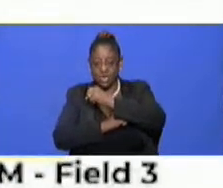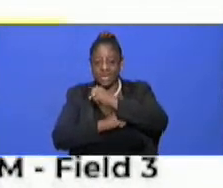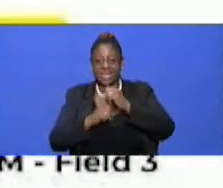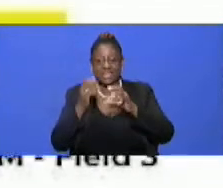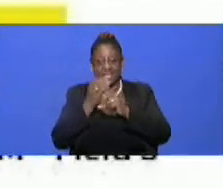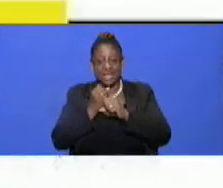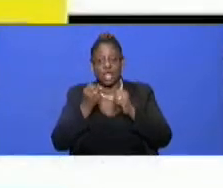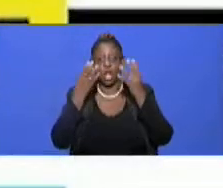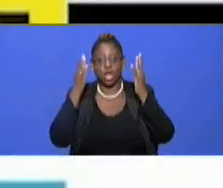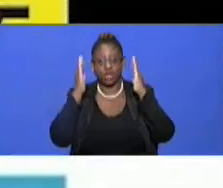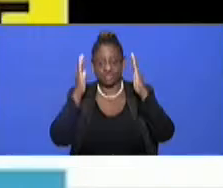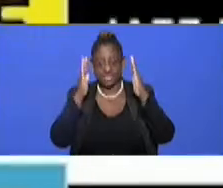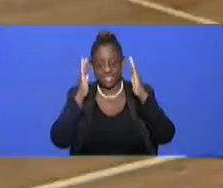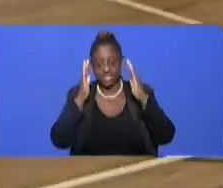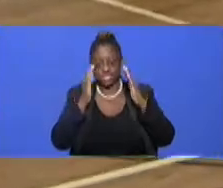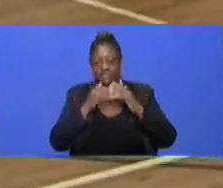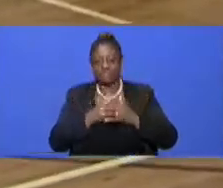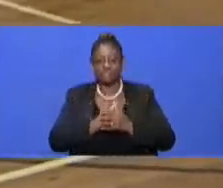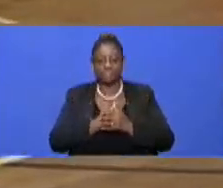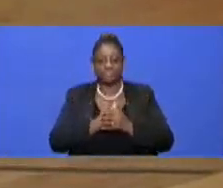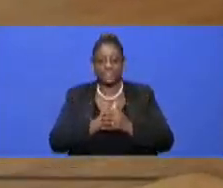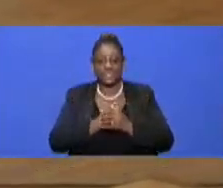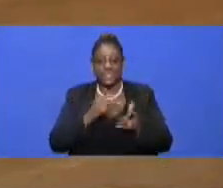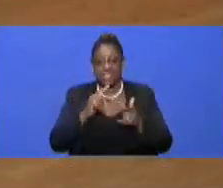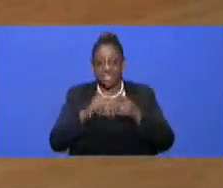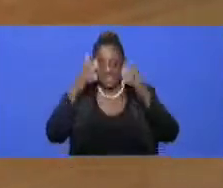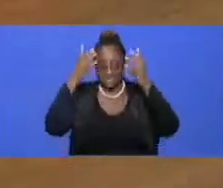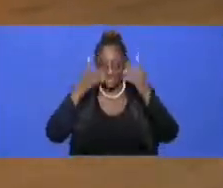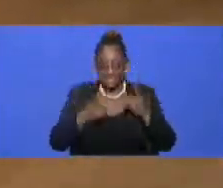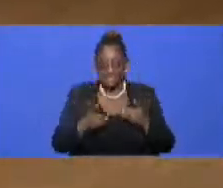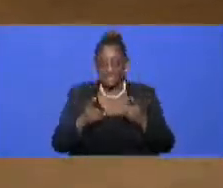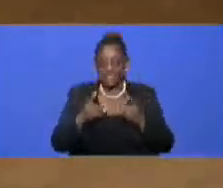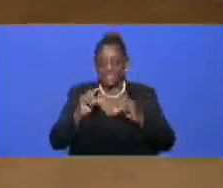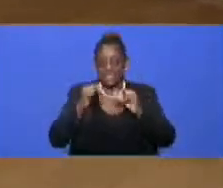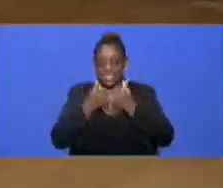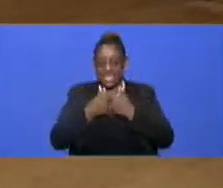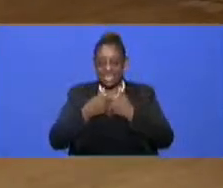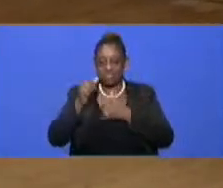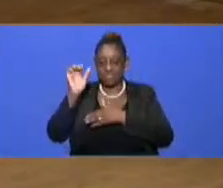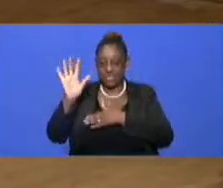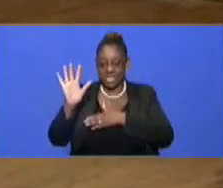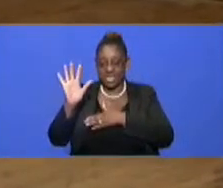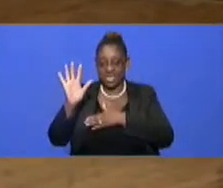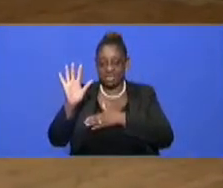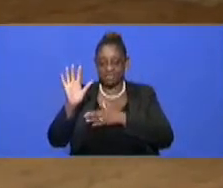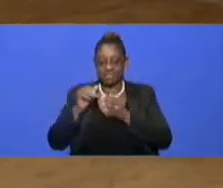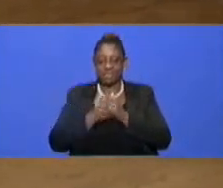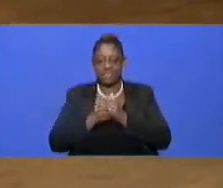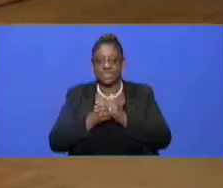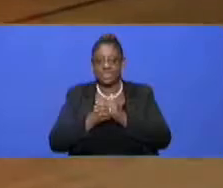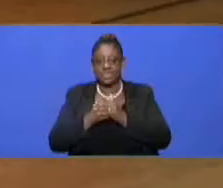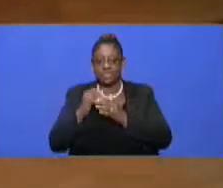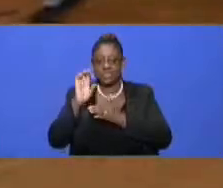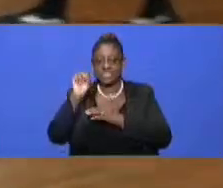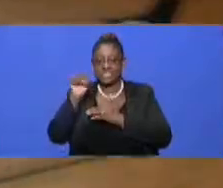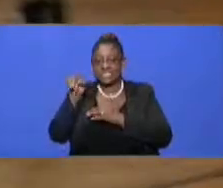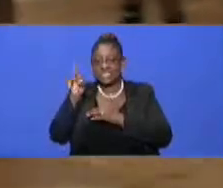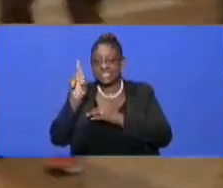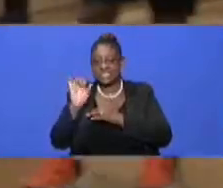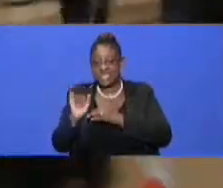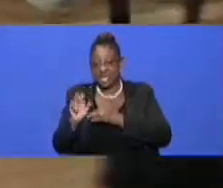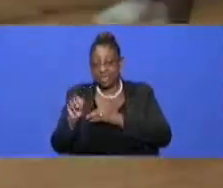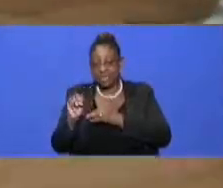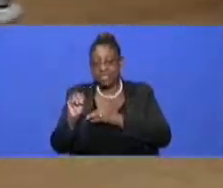attention heading into the event. And the deciding Game 5 of the Government League Basketball Semifinal Playoff Series between the